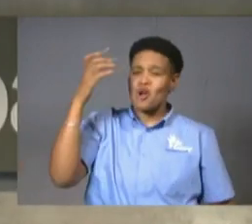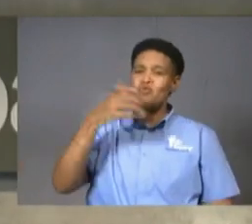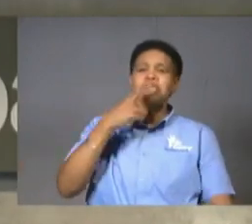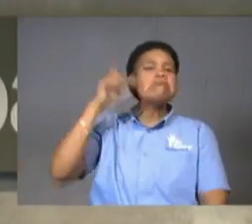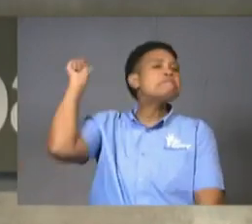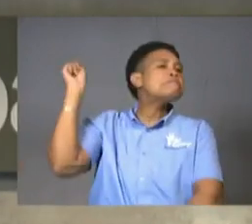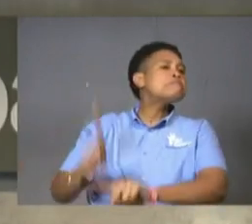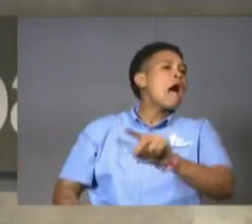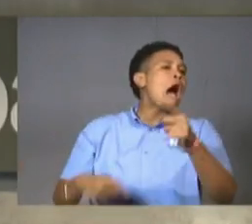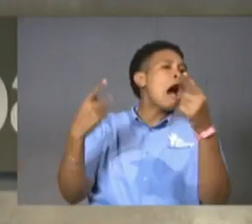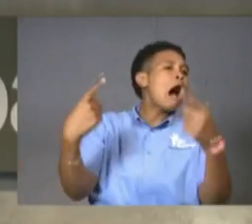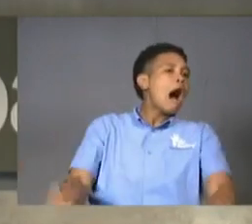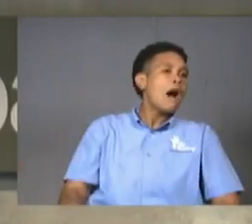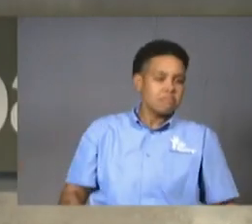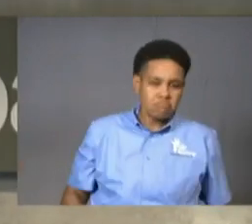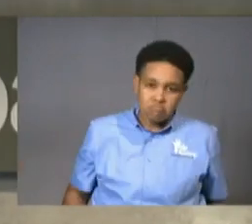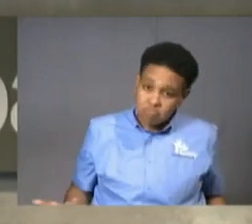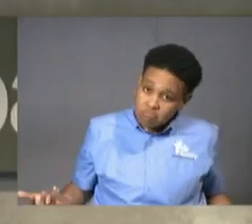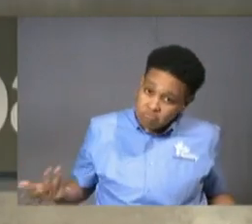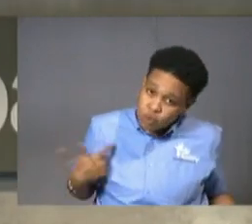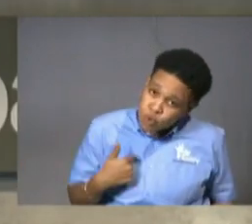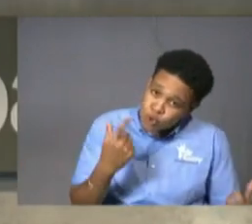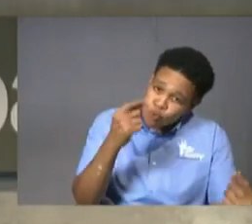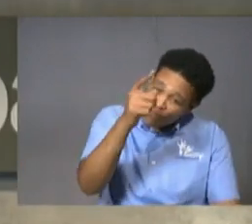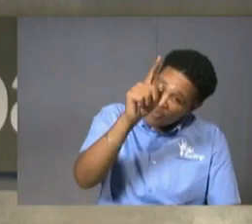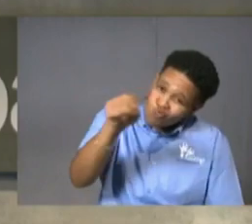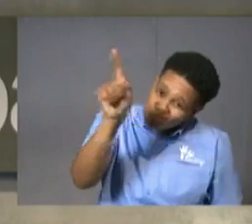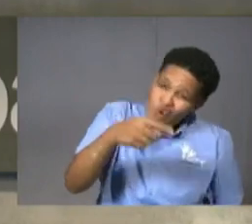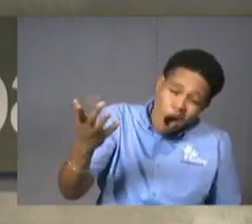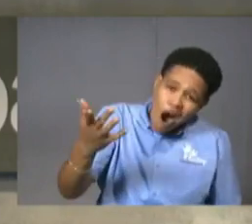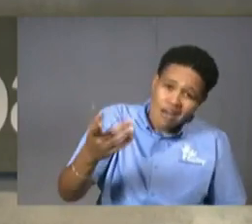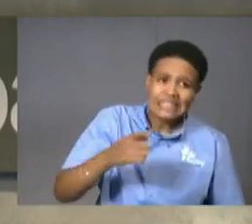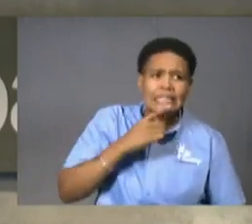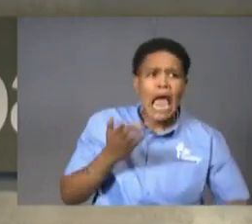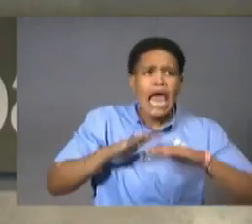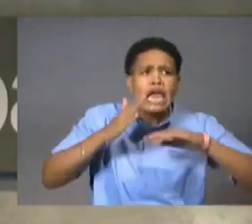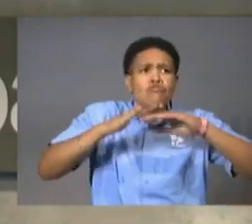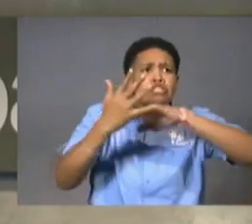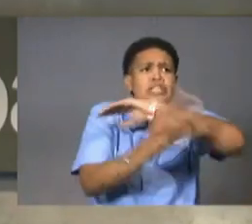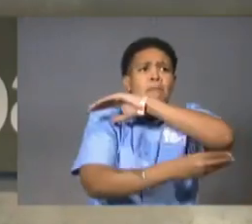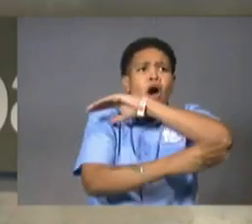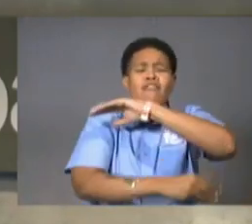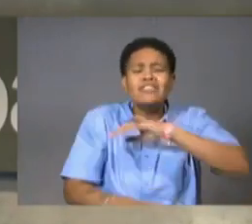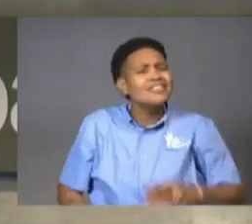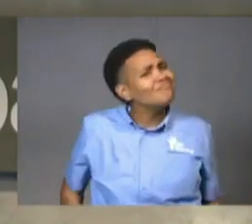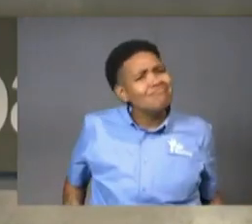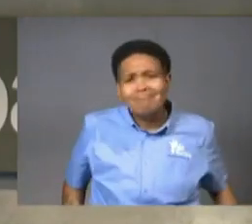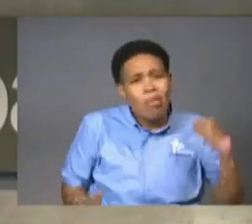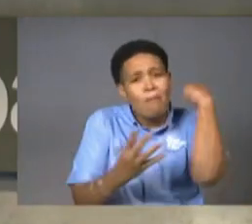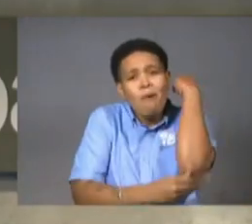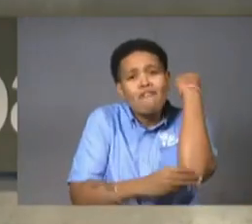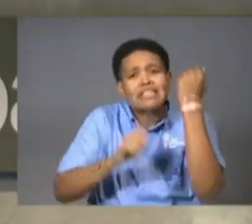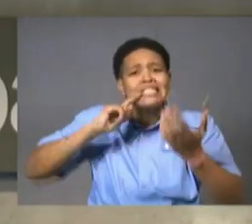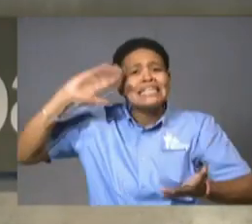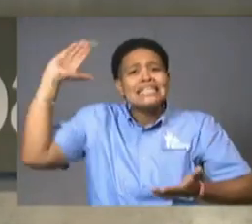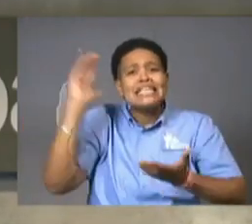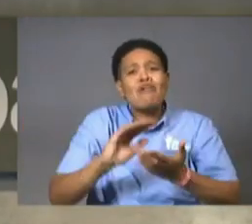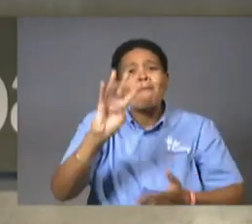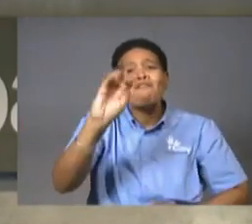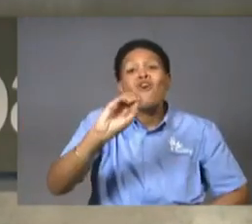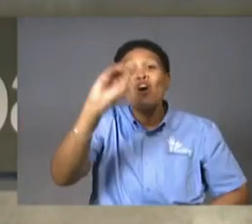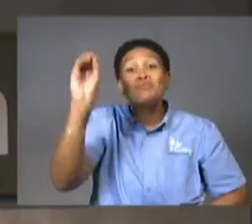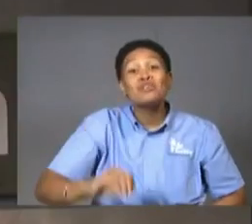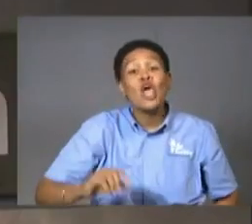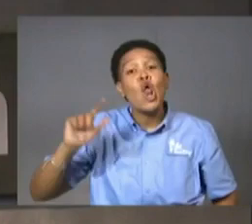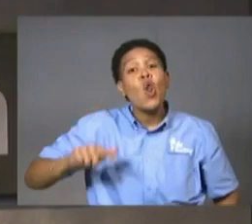were wrong on that. They also said it would lead to an increase in poverty. Poverty has declined by 40% to the lowest level in 10